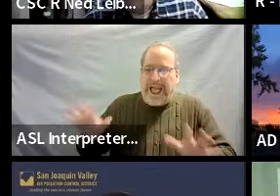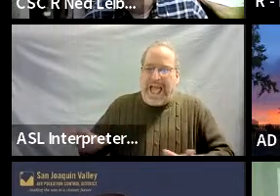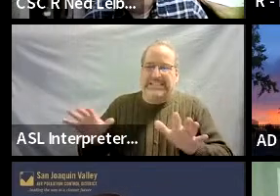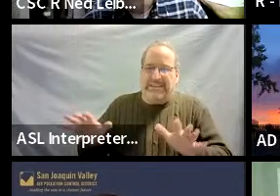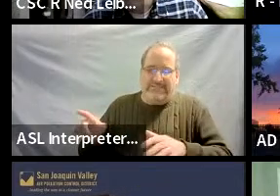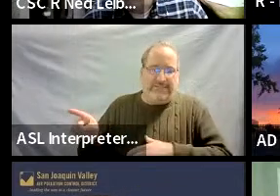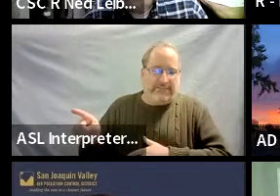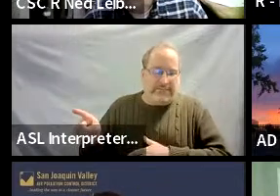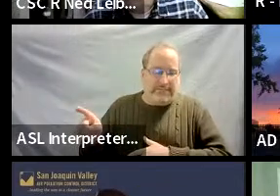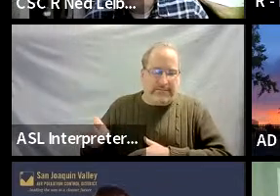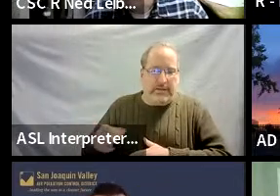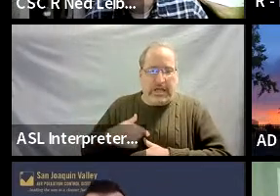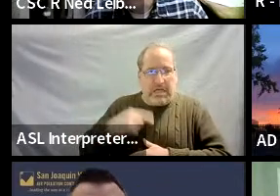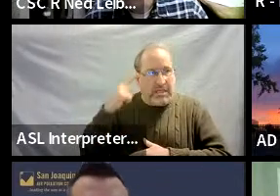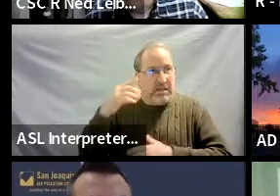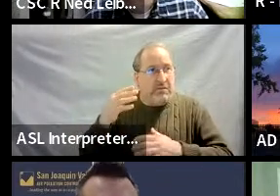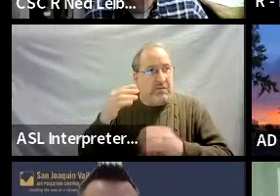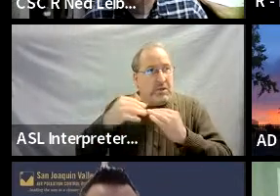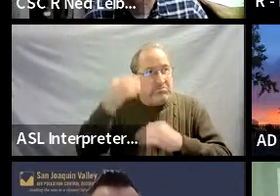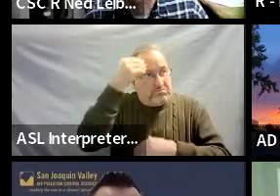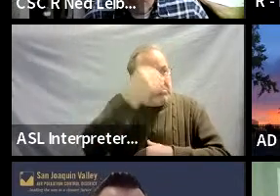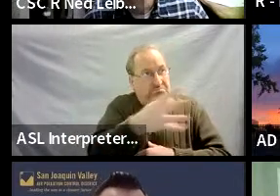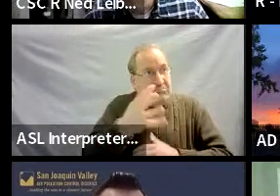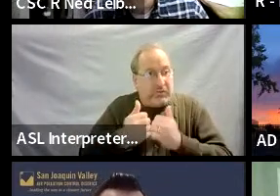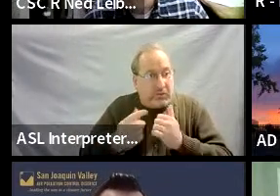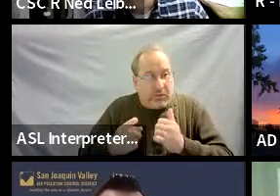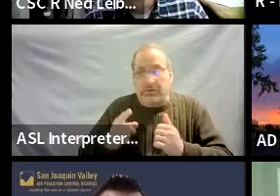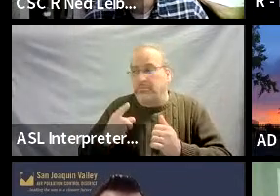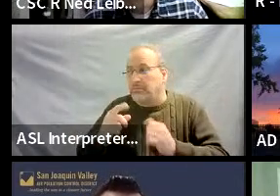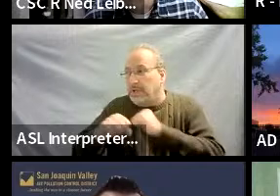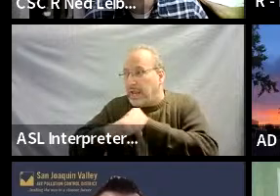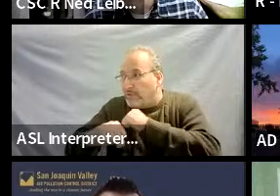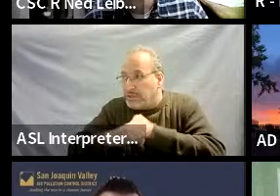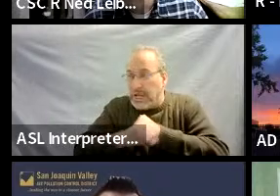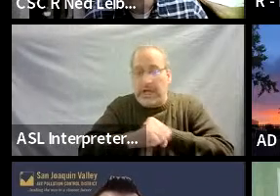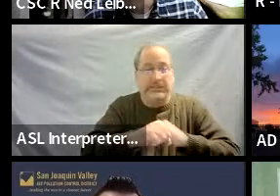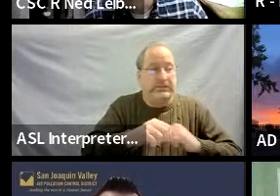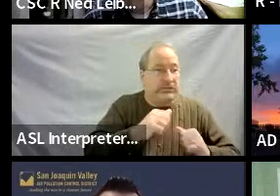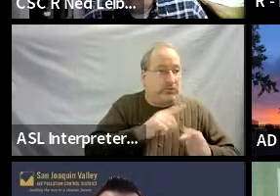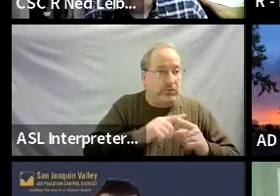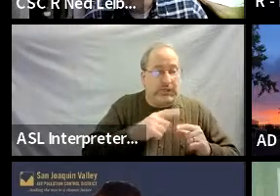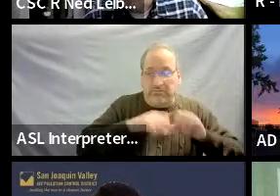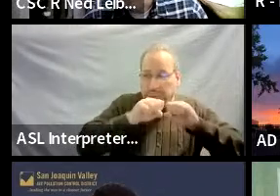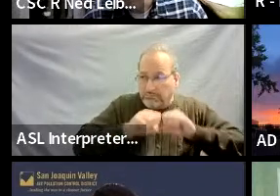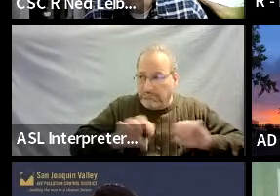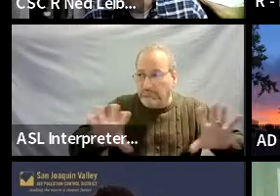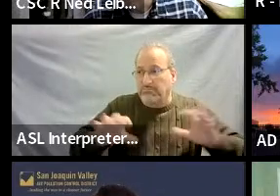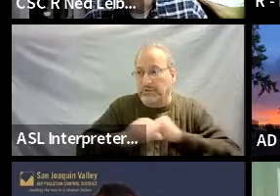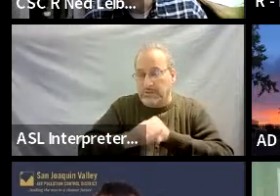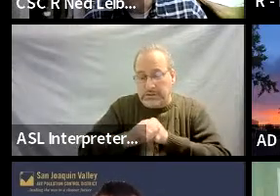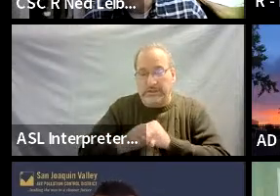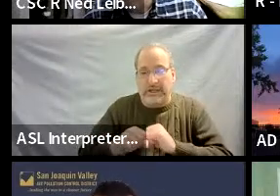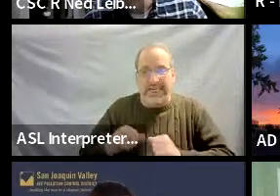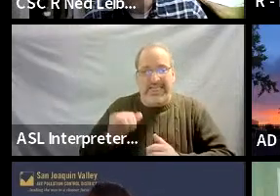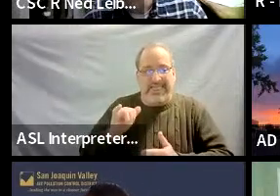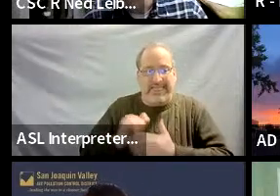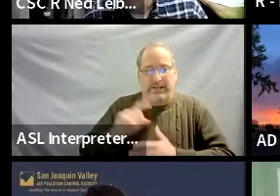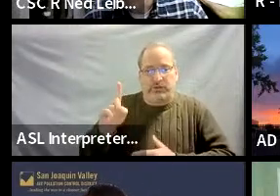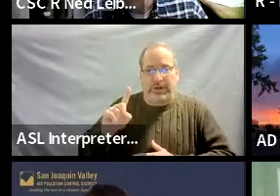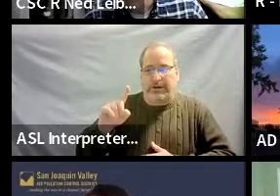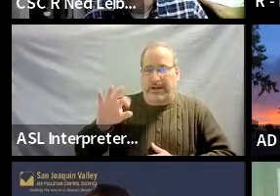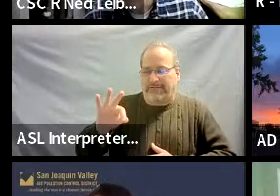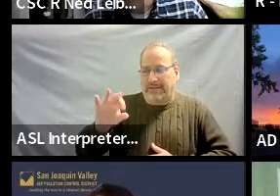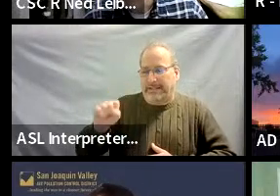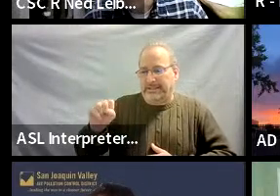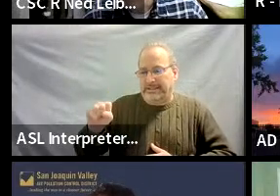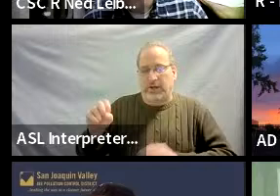know, if we get the word out, maybe we can work on a flyer or something together, and we can get it out to the, because that's where the FSS office also